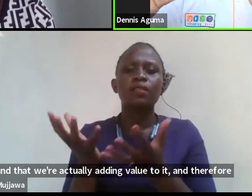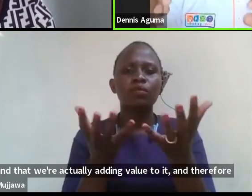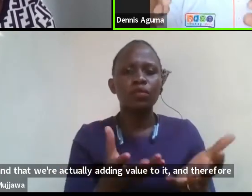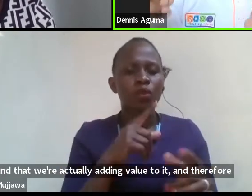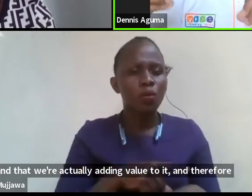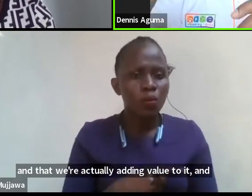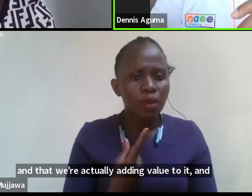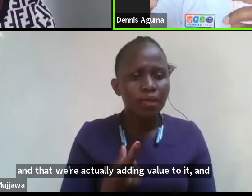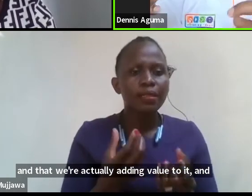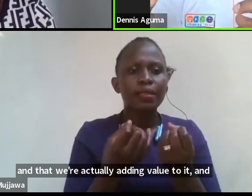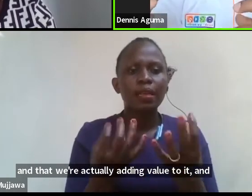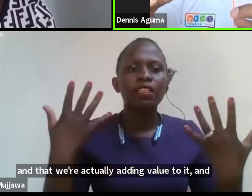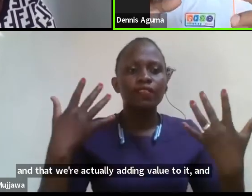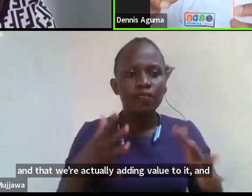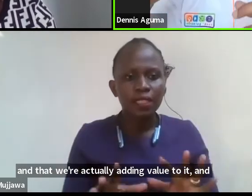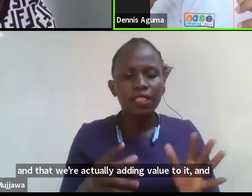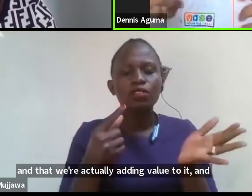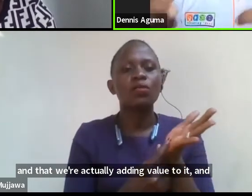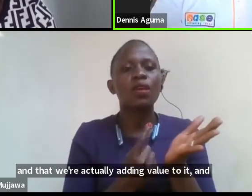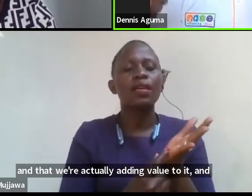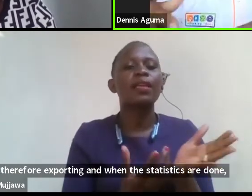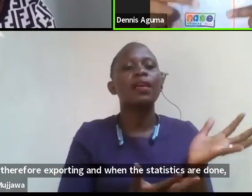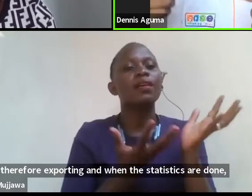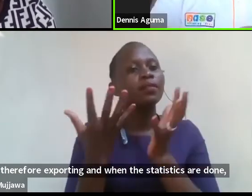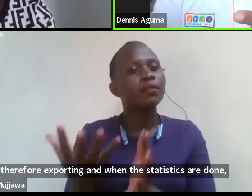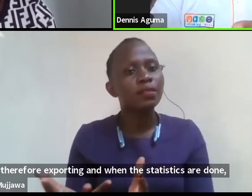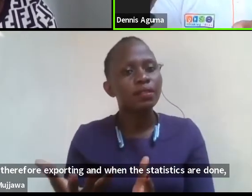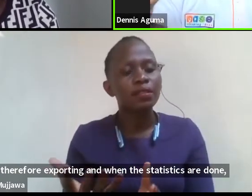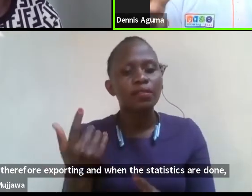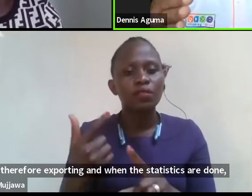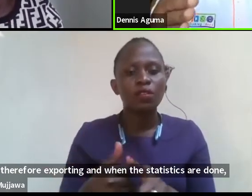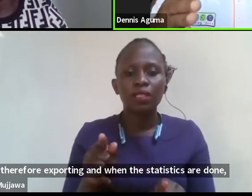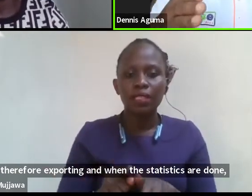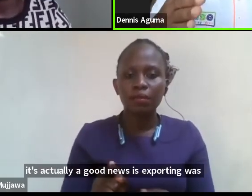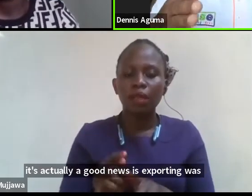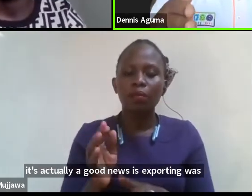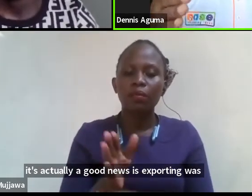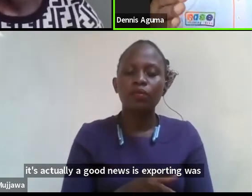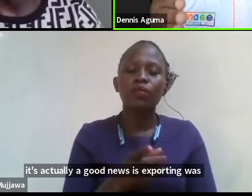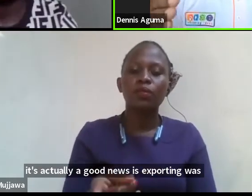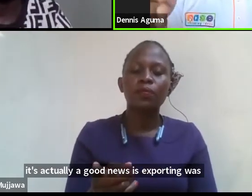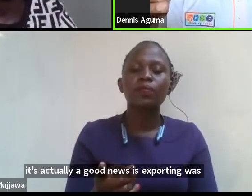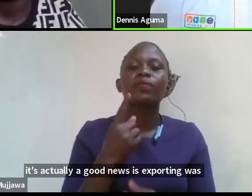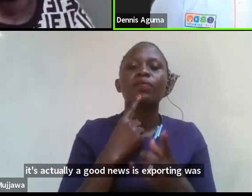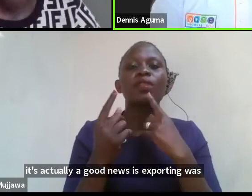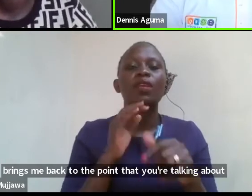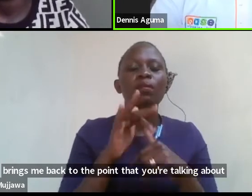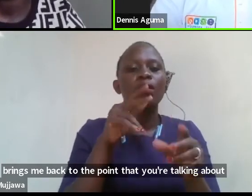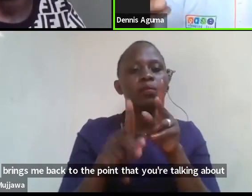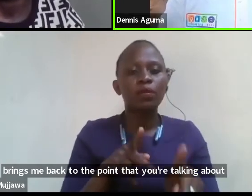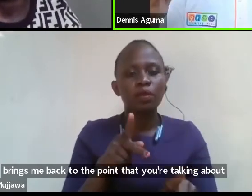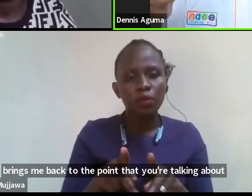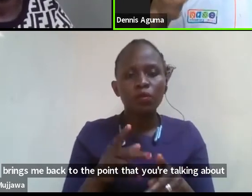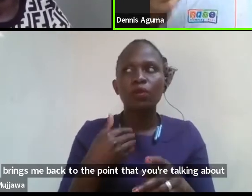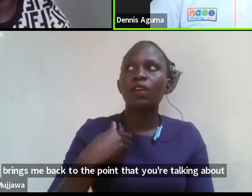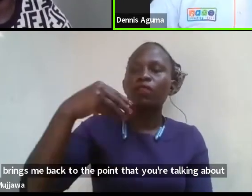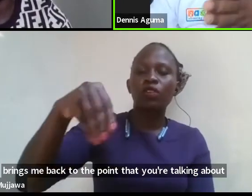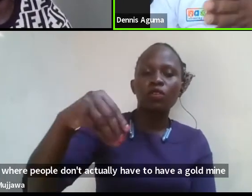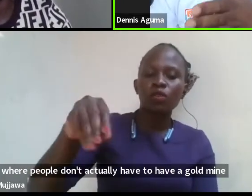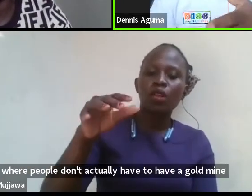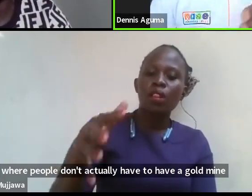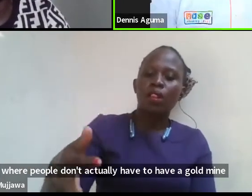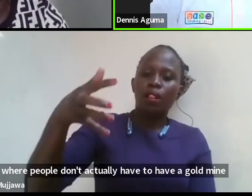done, it's actually Uganda which is exporting. Which brings me back to the point that you're talking about, where people don't actually have to have a gold mine, that you can actually be part